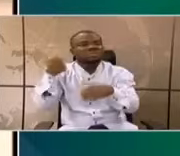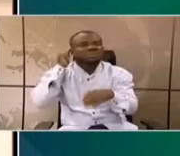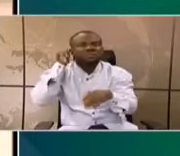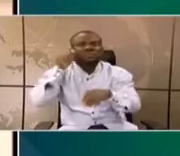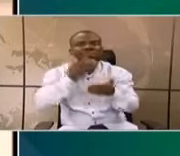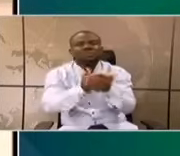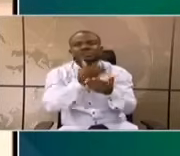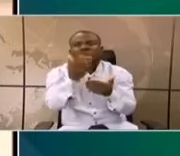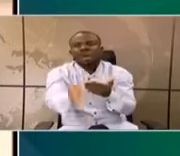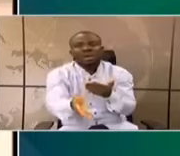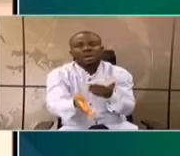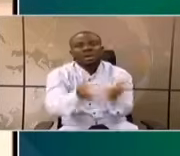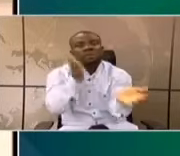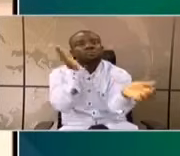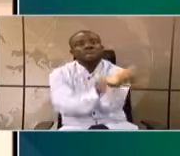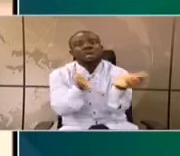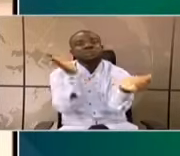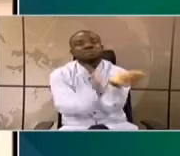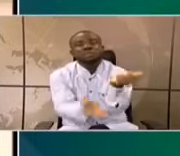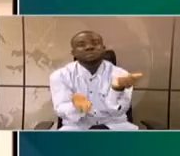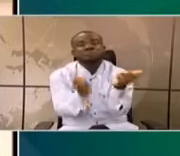talk. Oh, Mundeman banchiko yen